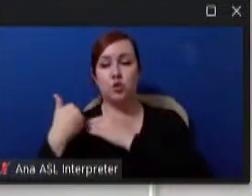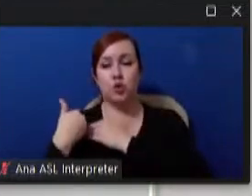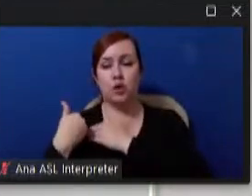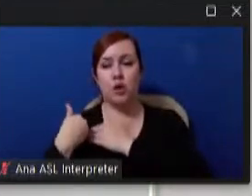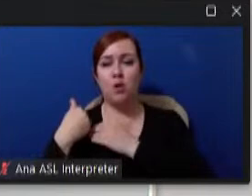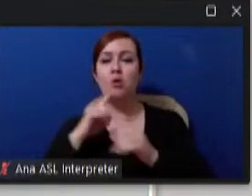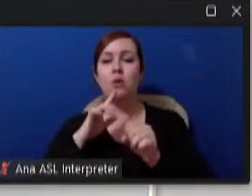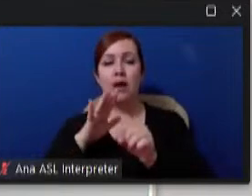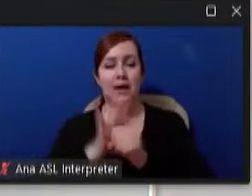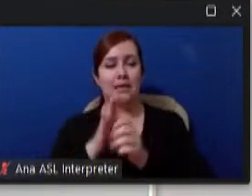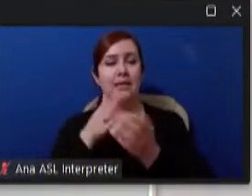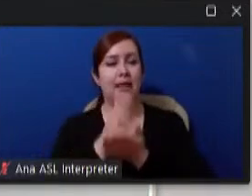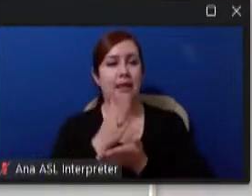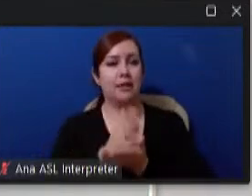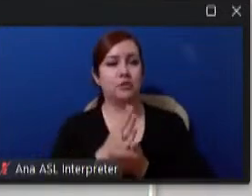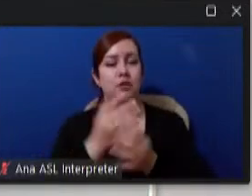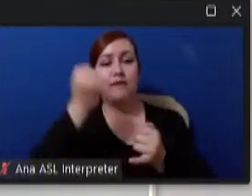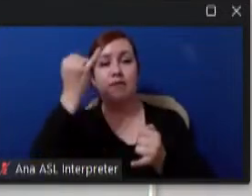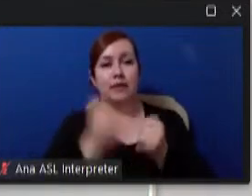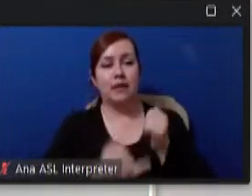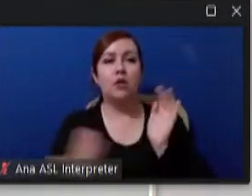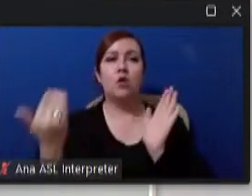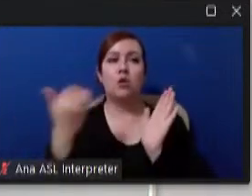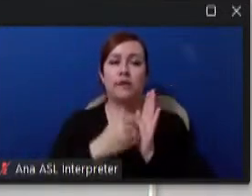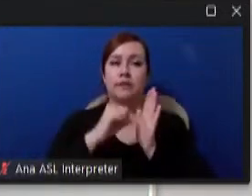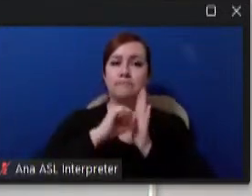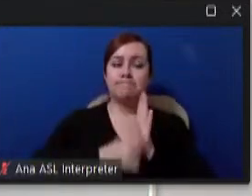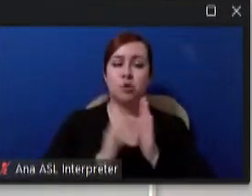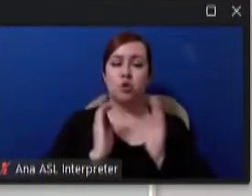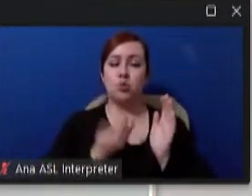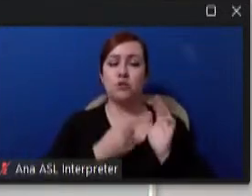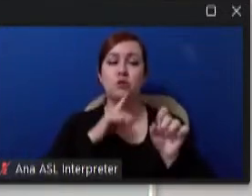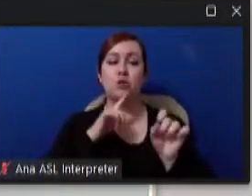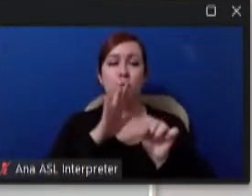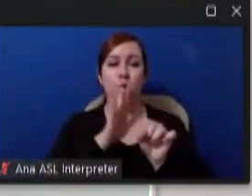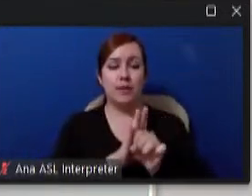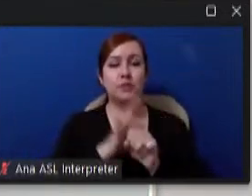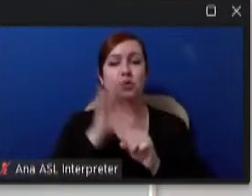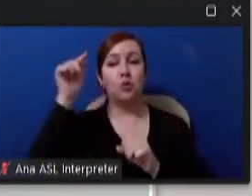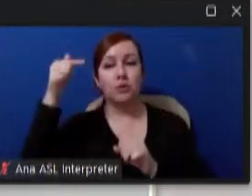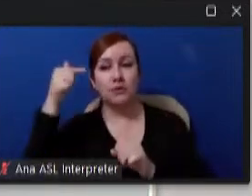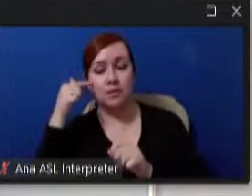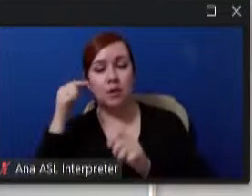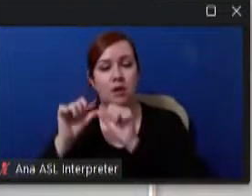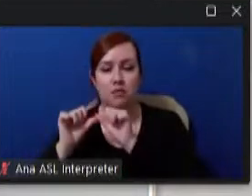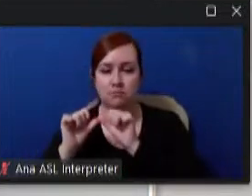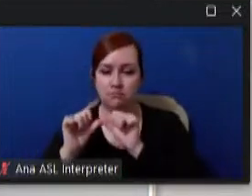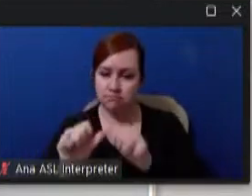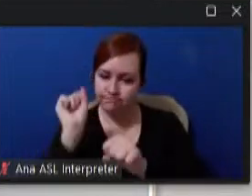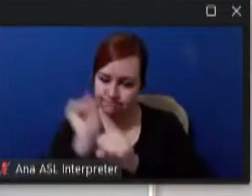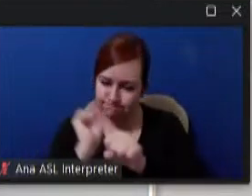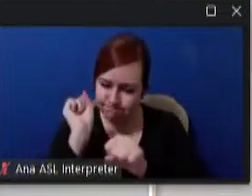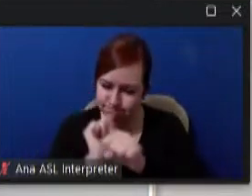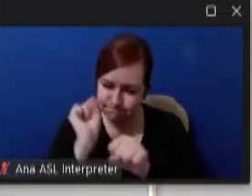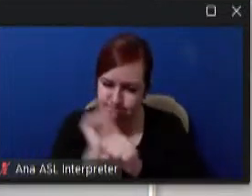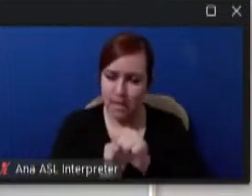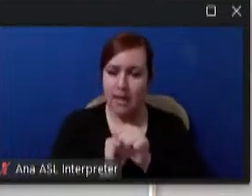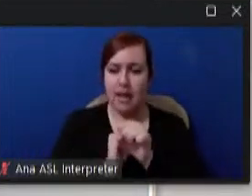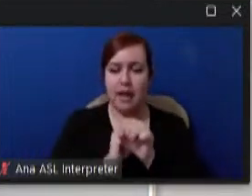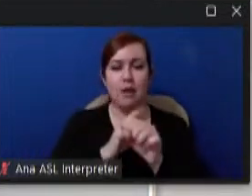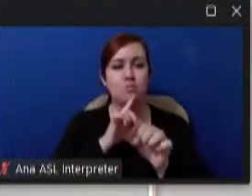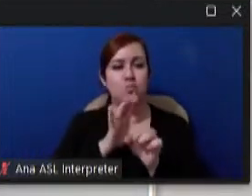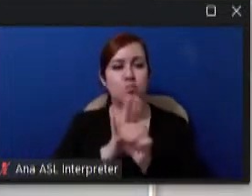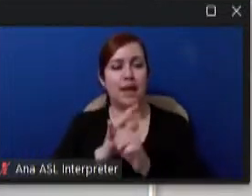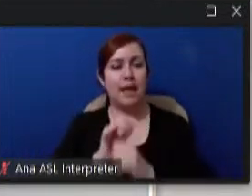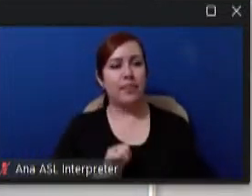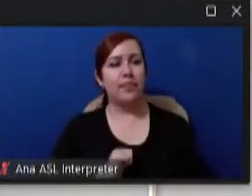follow as a government whose role it is to guarantee rights. Also, we want to continue working in